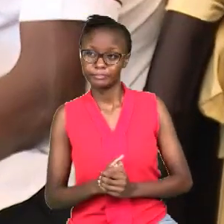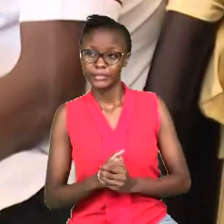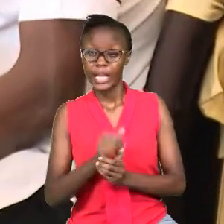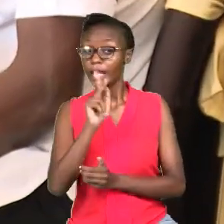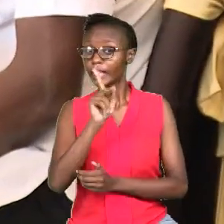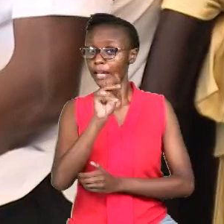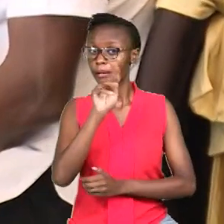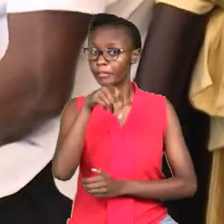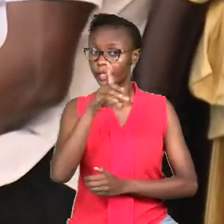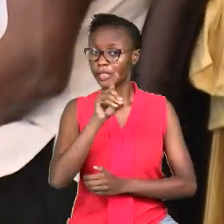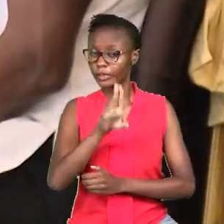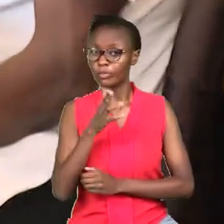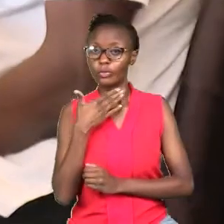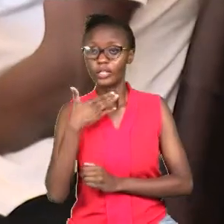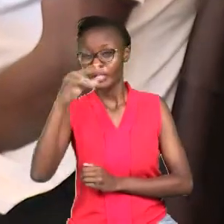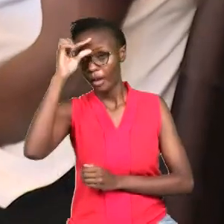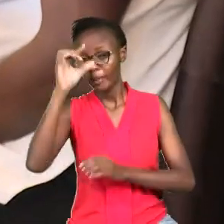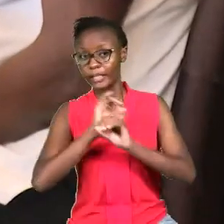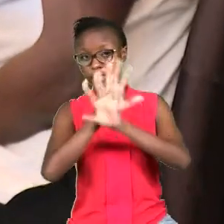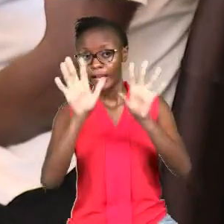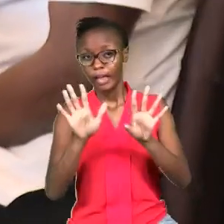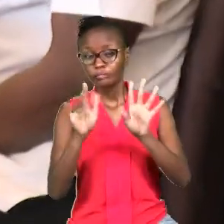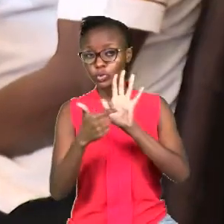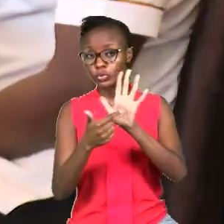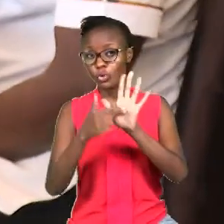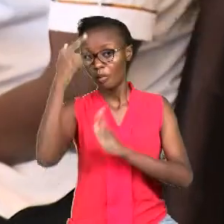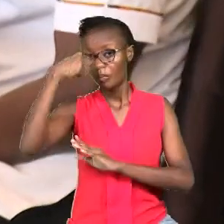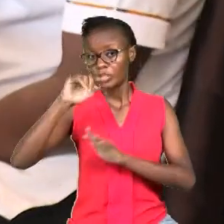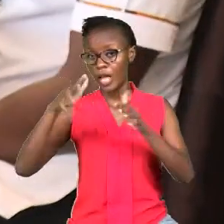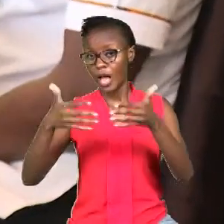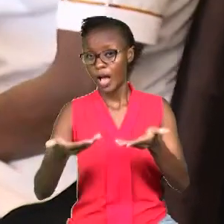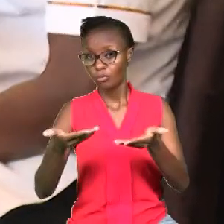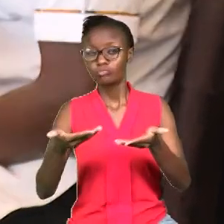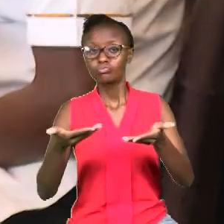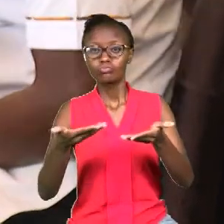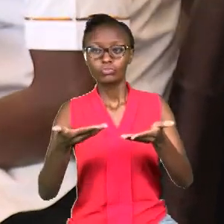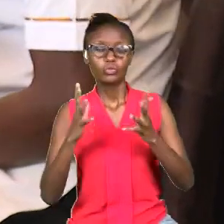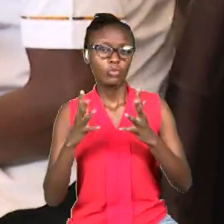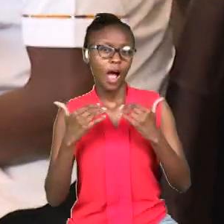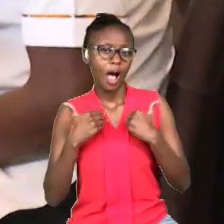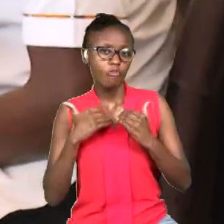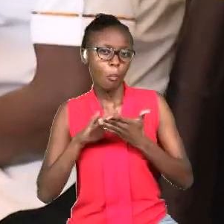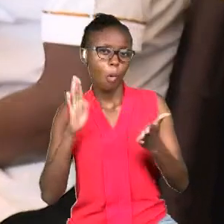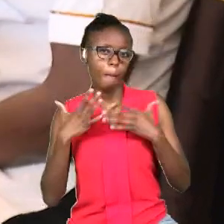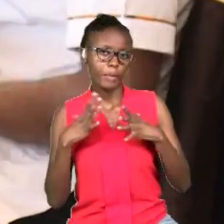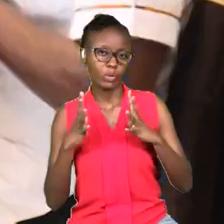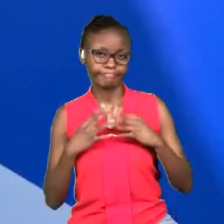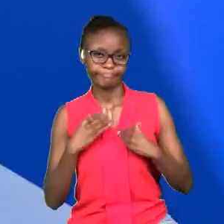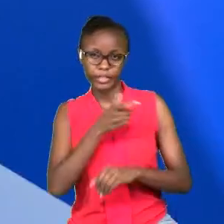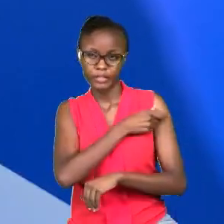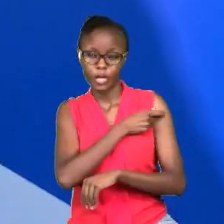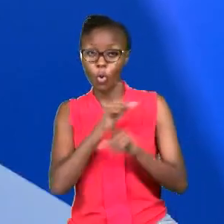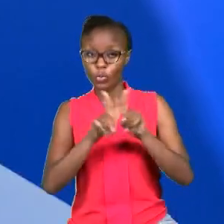KMPDU now wants the government to come up with a policy that will increase the turnout and demystify myths surrounding vaccines.